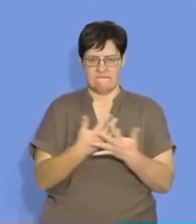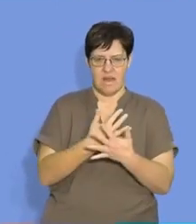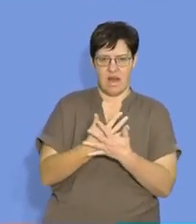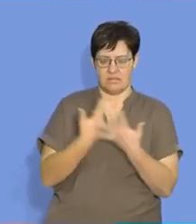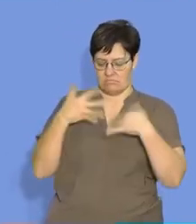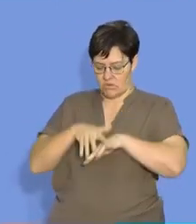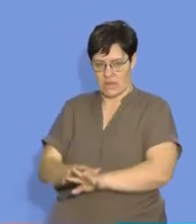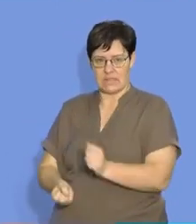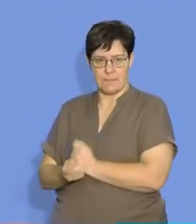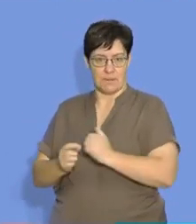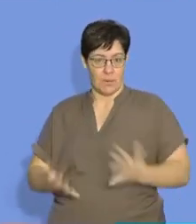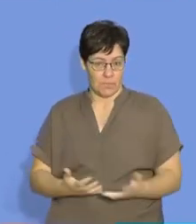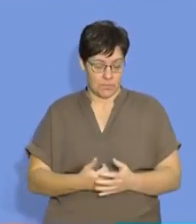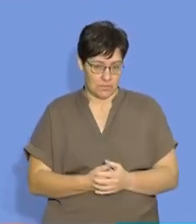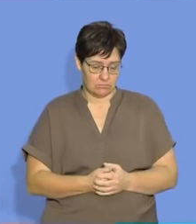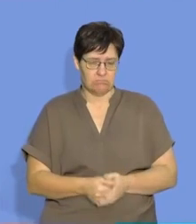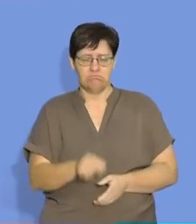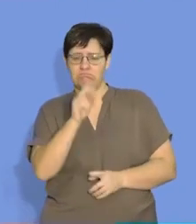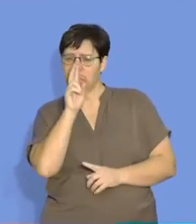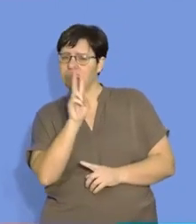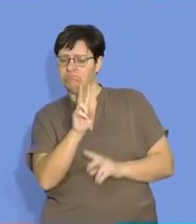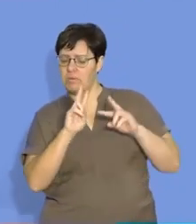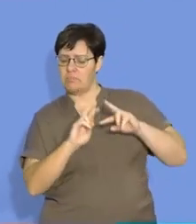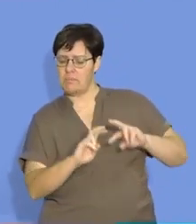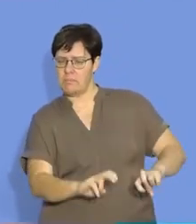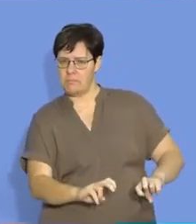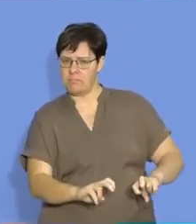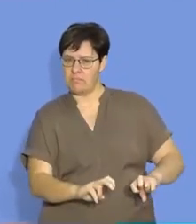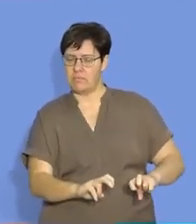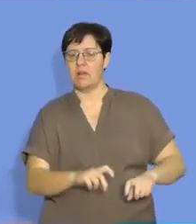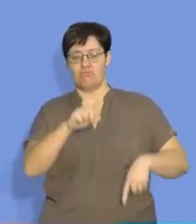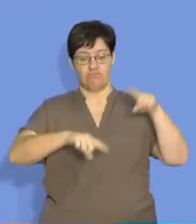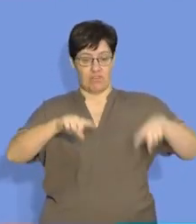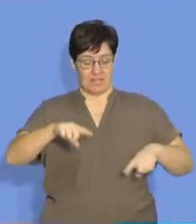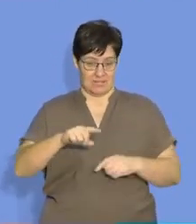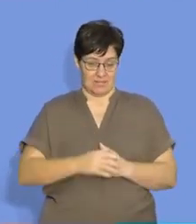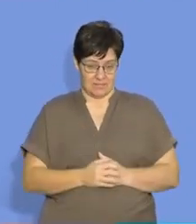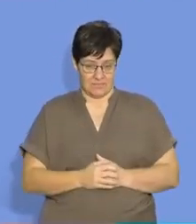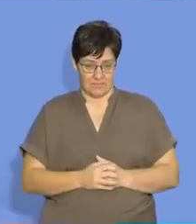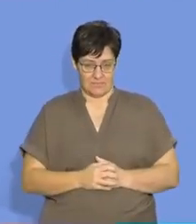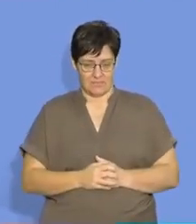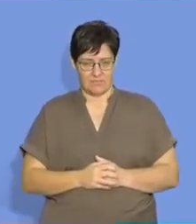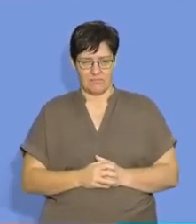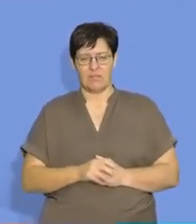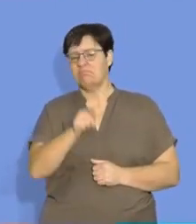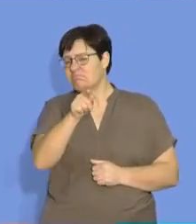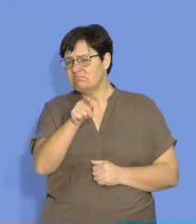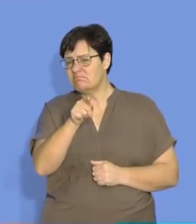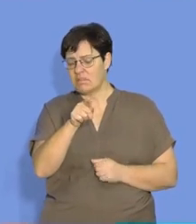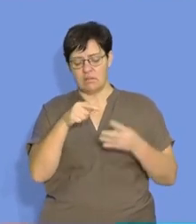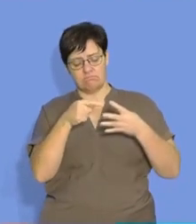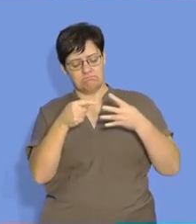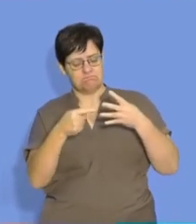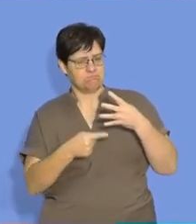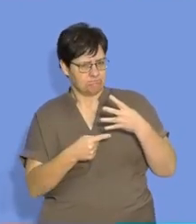chemical reactions. We will be investigating the rate of chemical reactions. Now I want you, while we're going